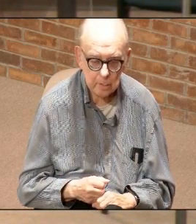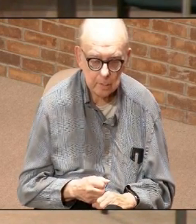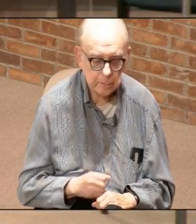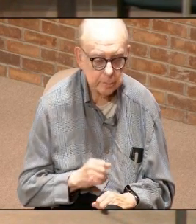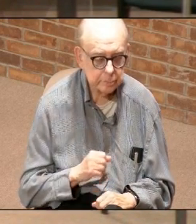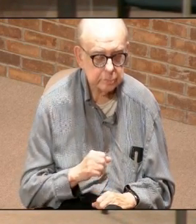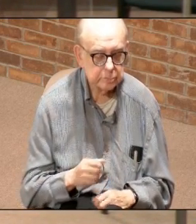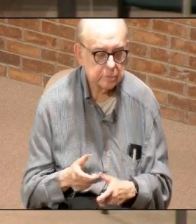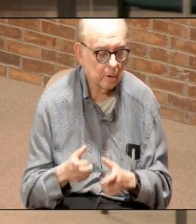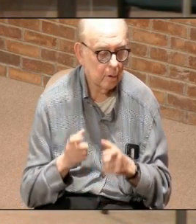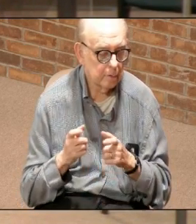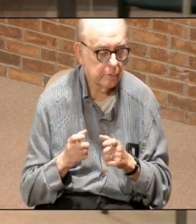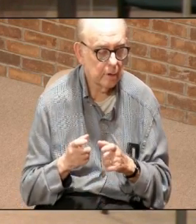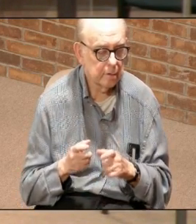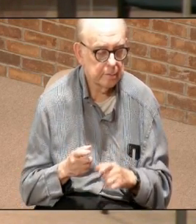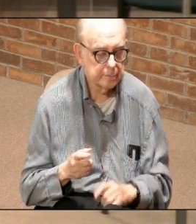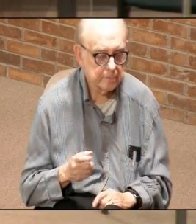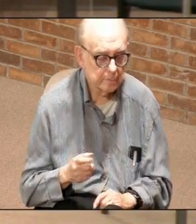So all of a sudden,